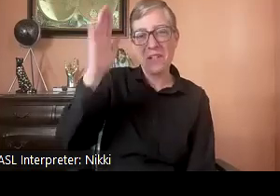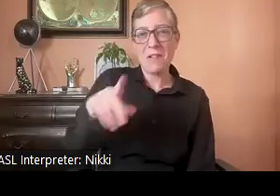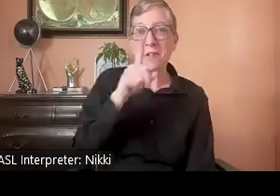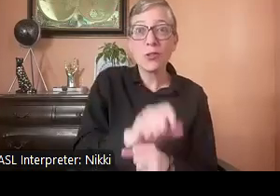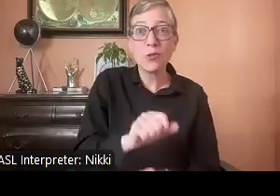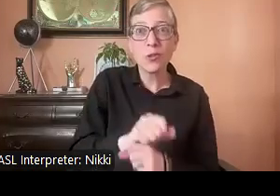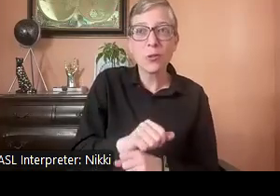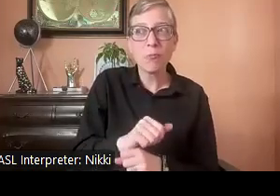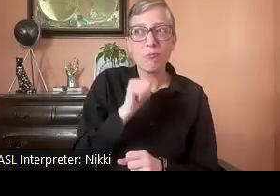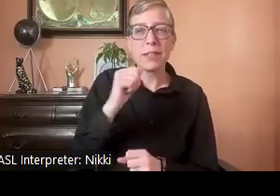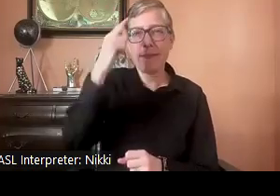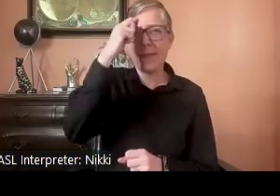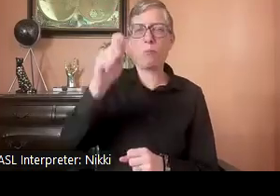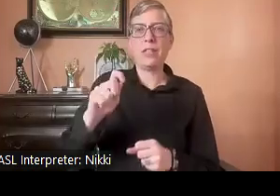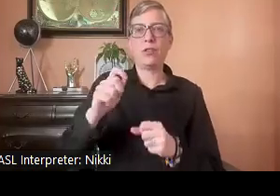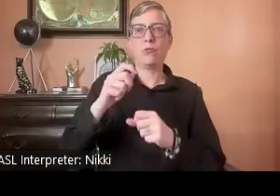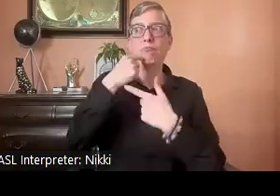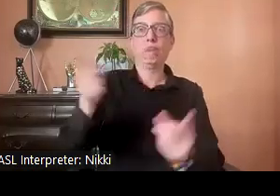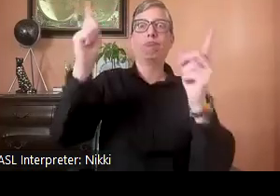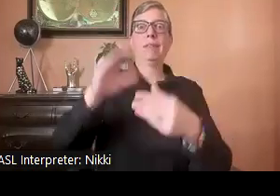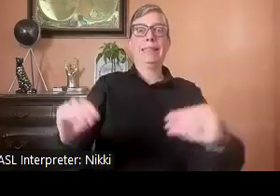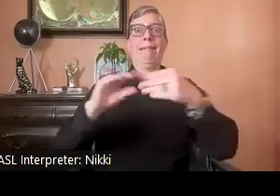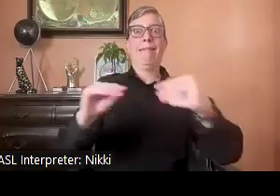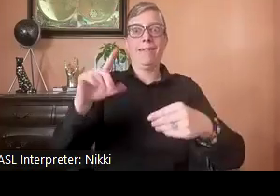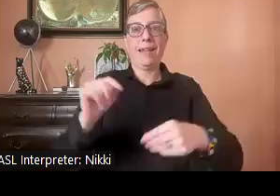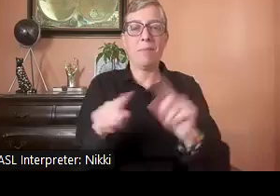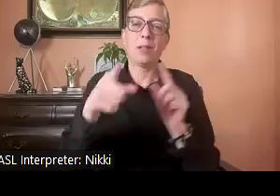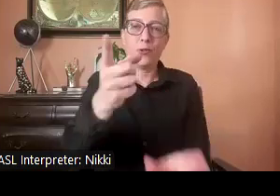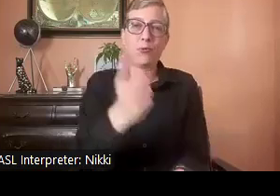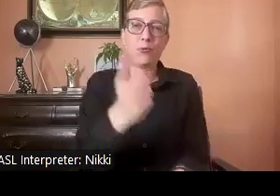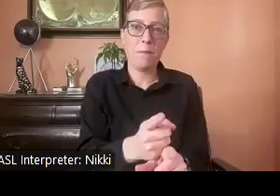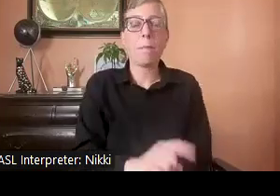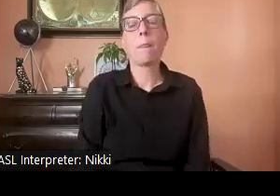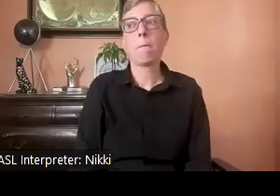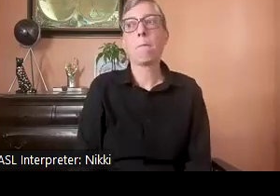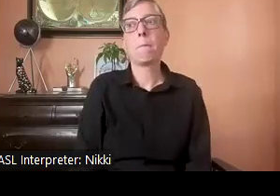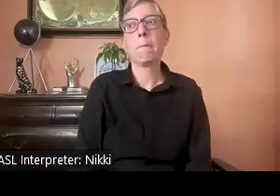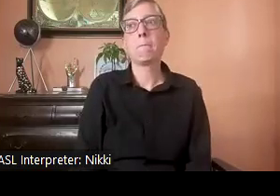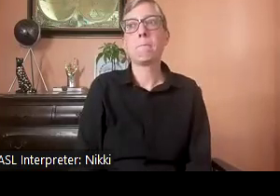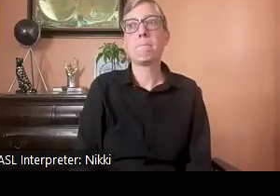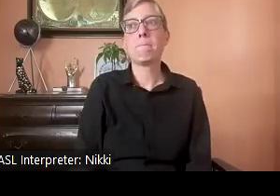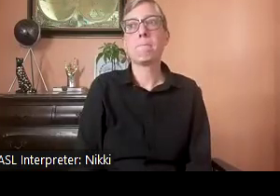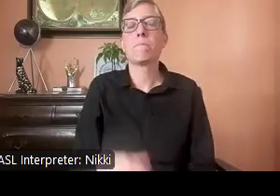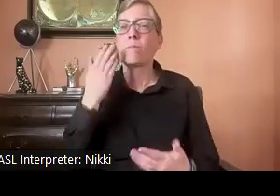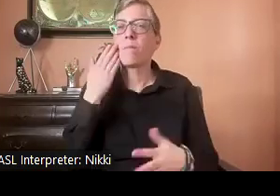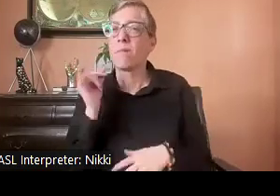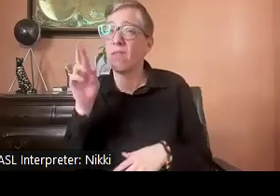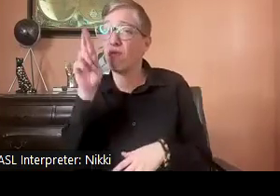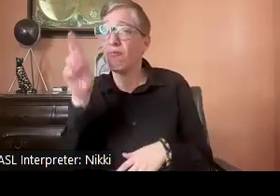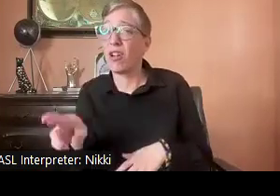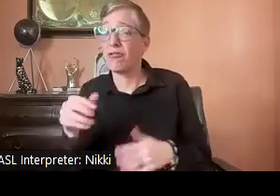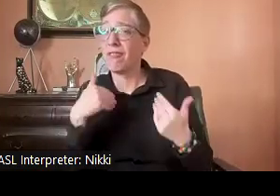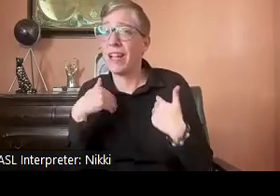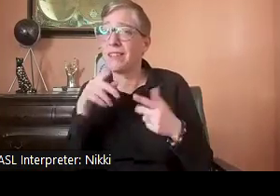right. And I guess the bigger curiosity for systems, and I don't know if Rochester has an answer or other systems